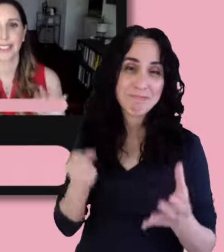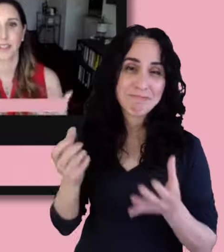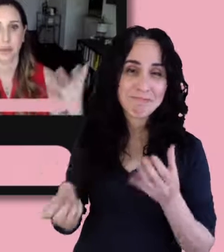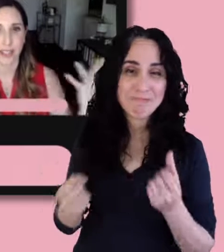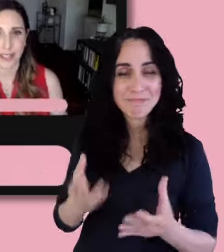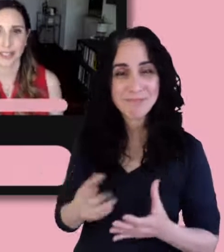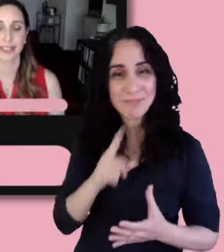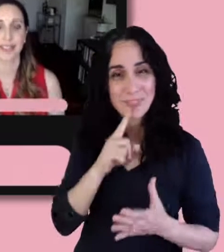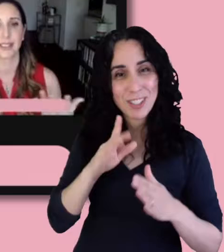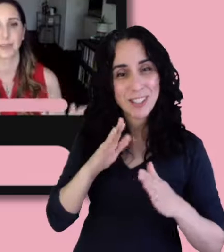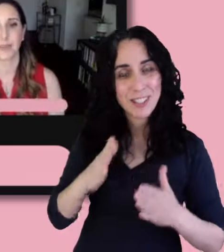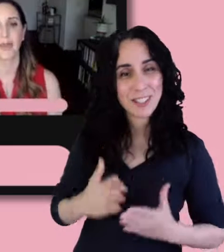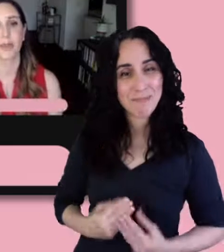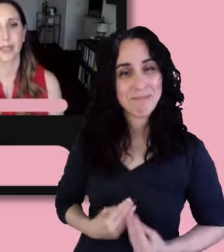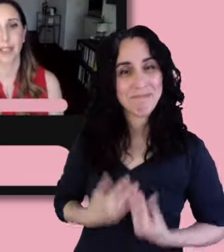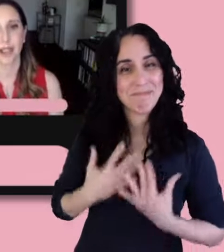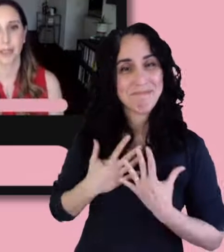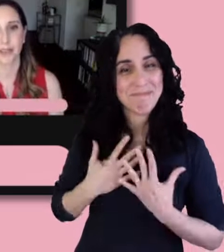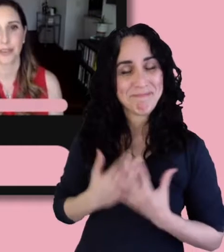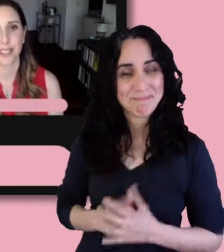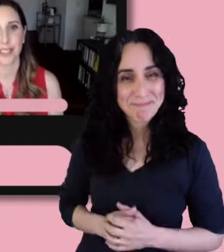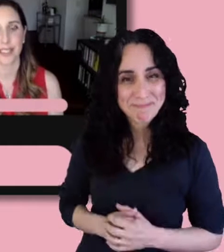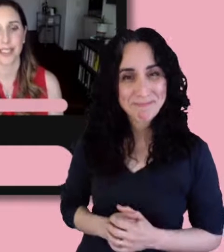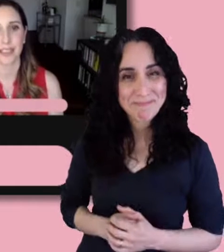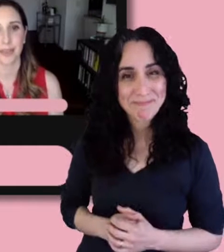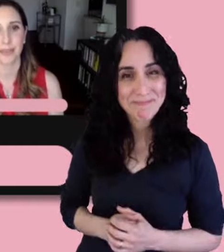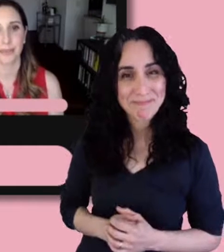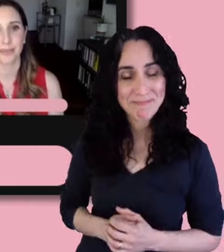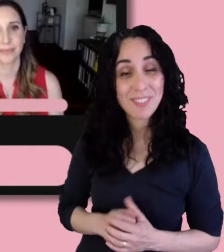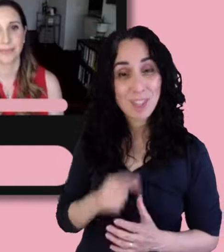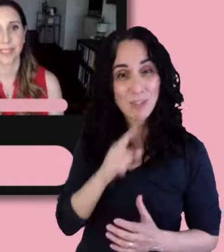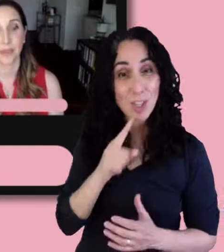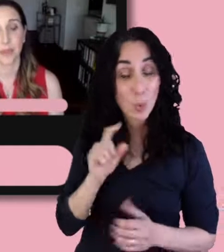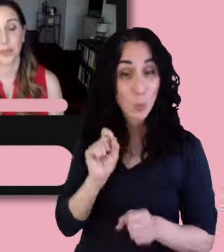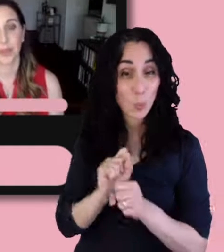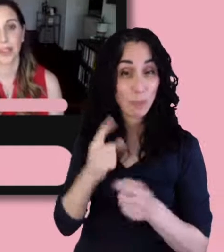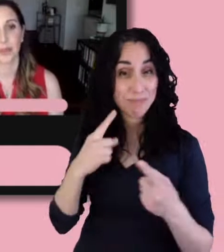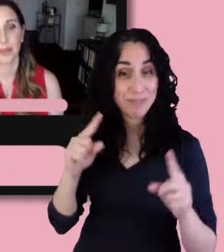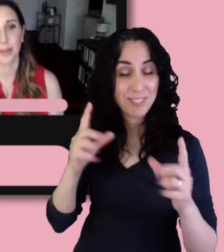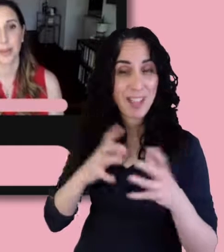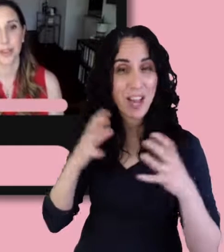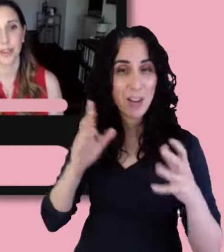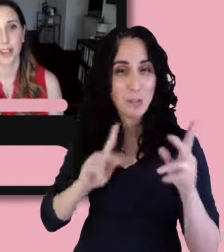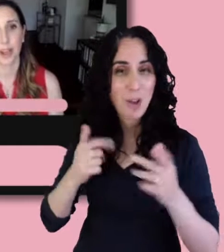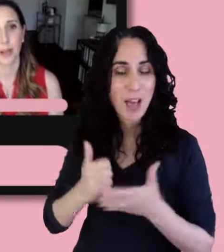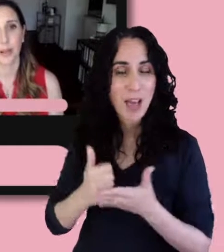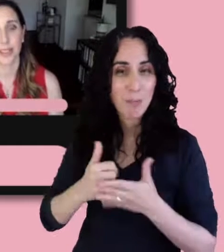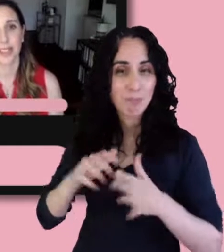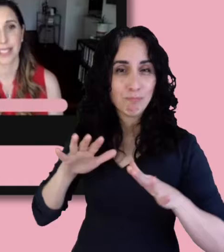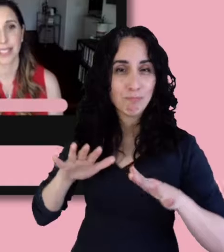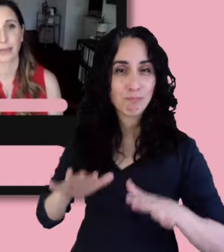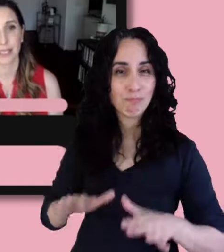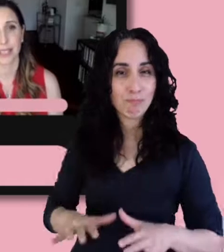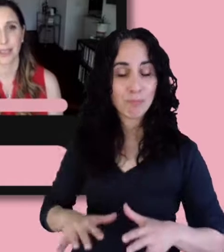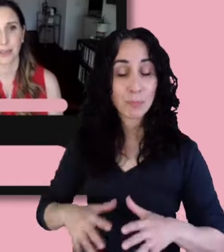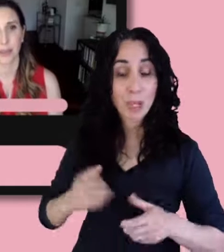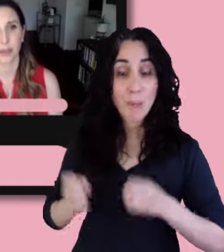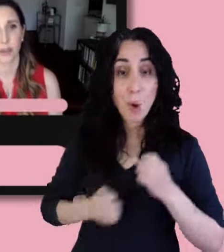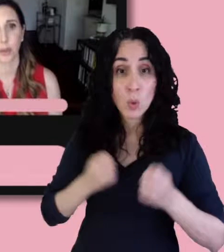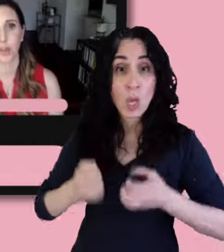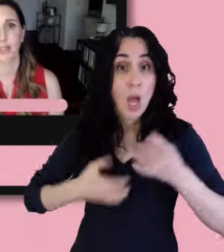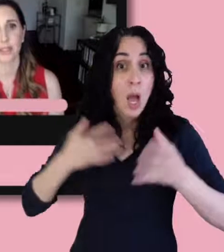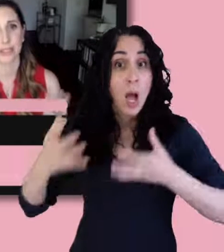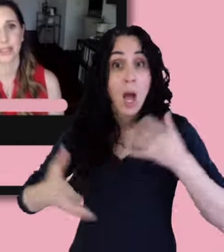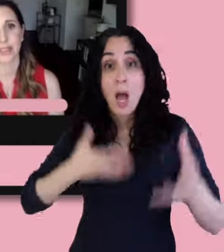it, it's really been uplifting, and it's worked with a lot of people to just calm and regulate really out of